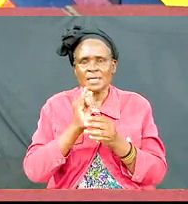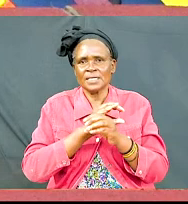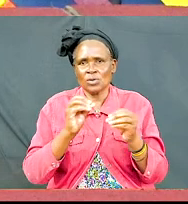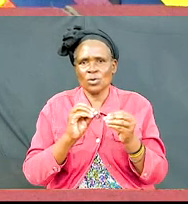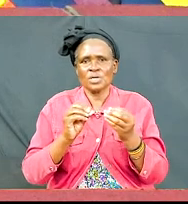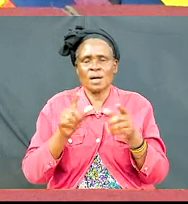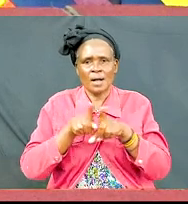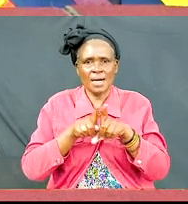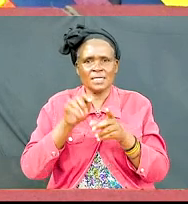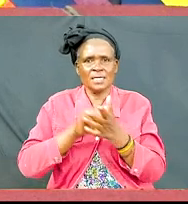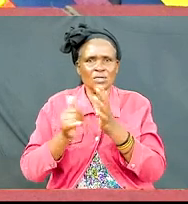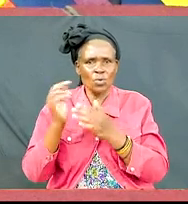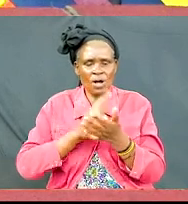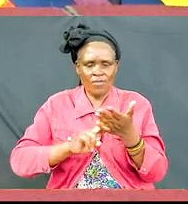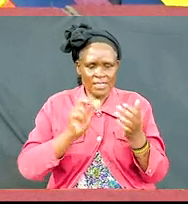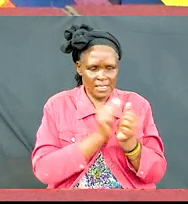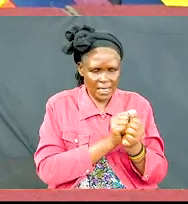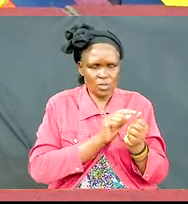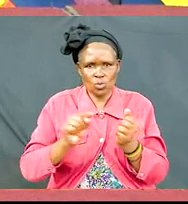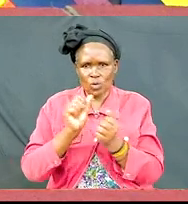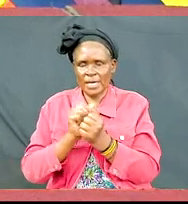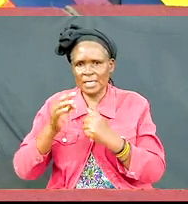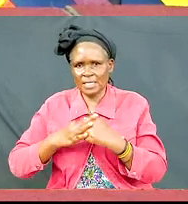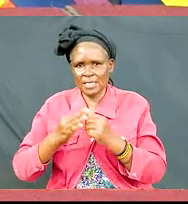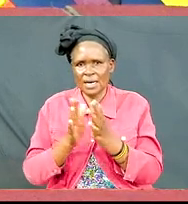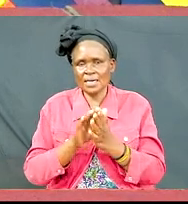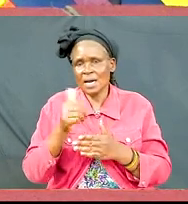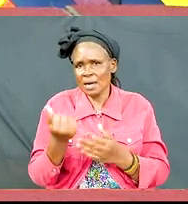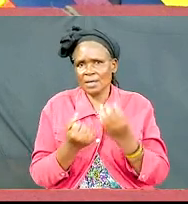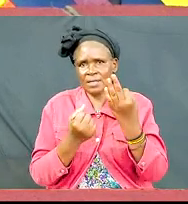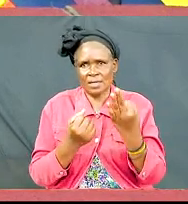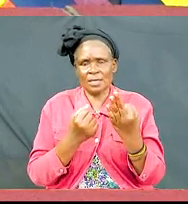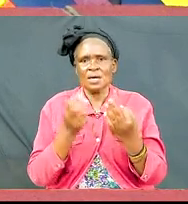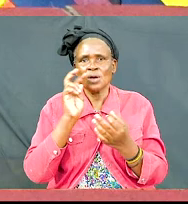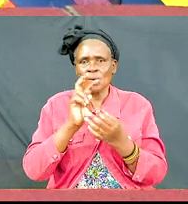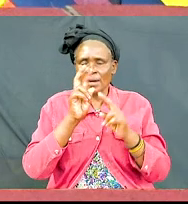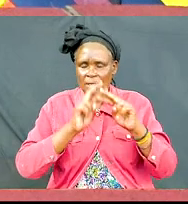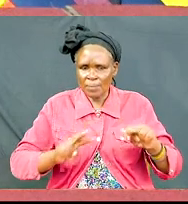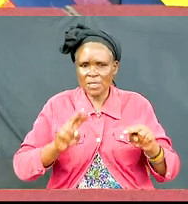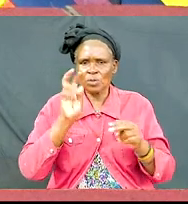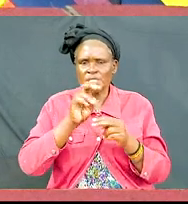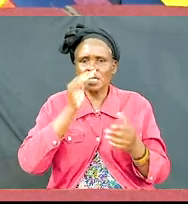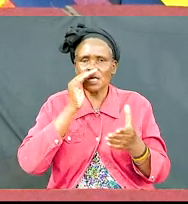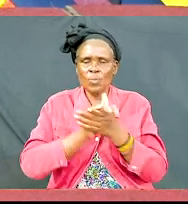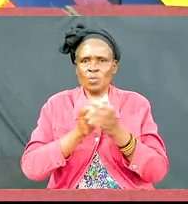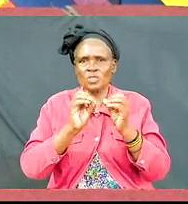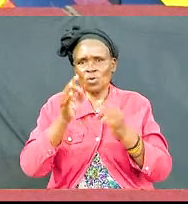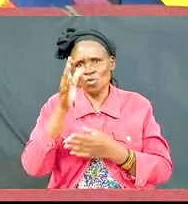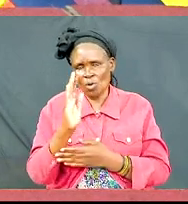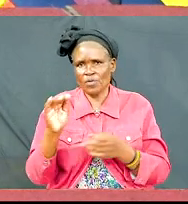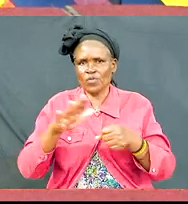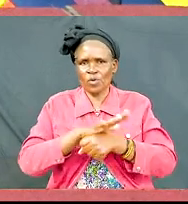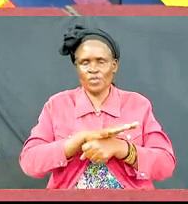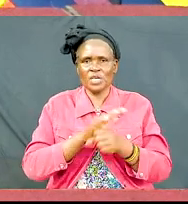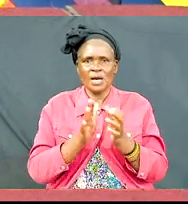far. Verse 10 to verse 18. And number 3, we see the promise of God fulfilled.